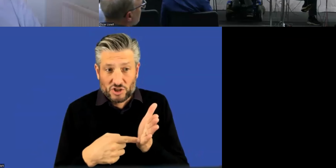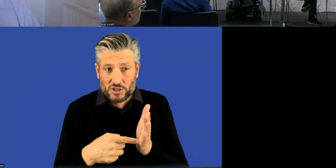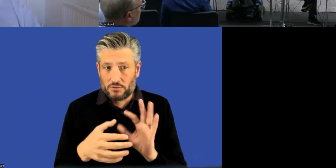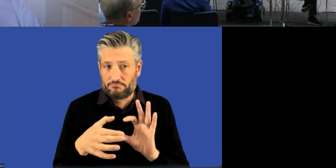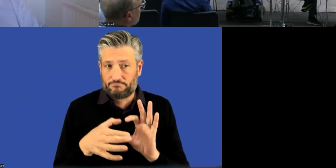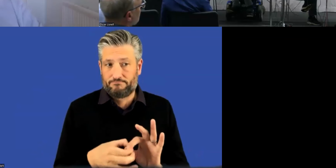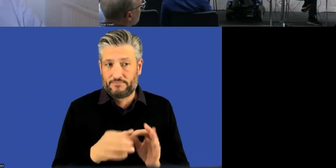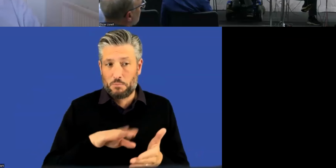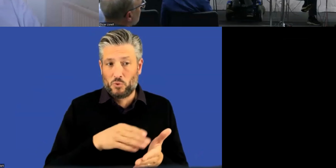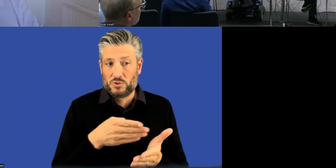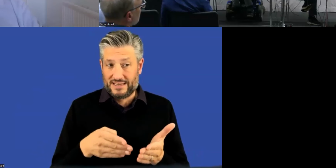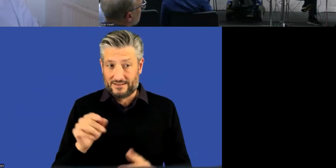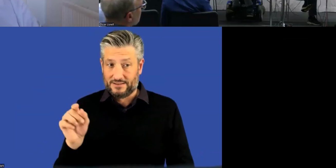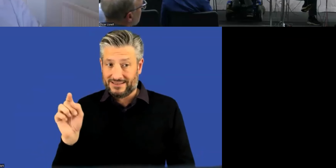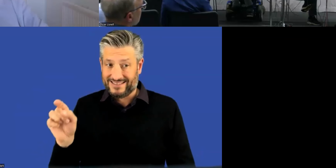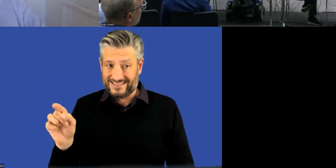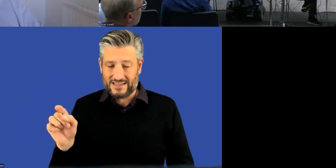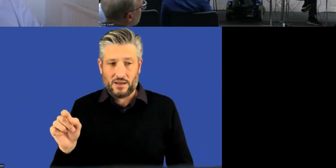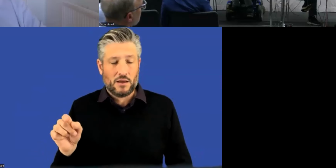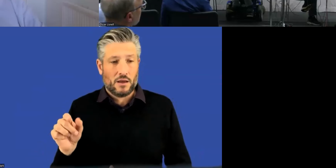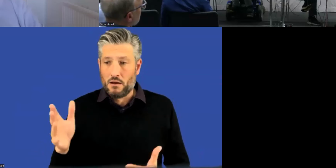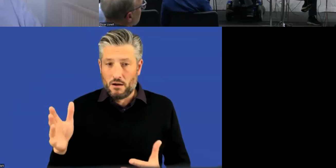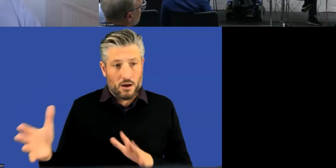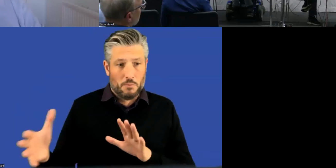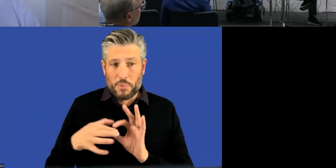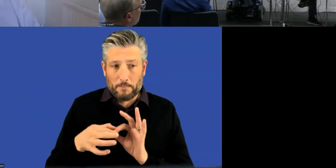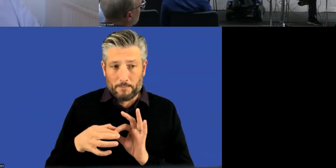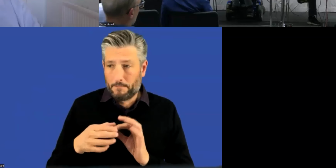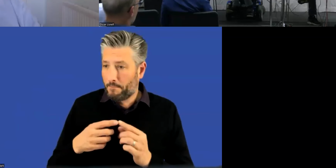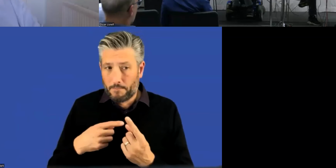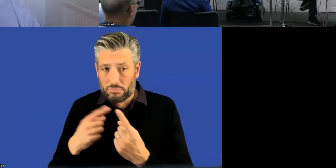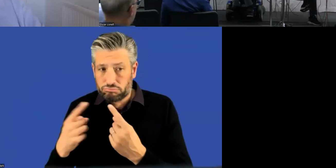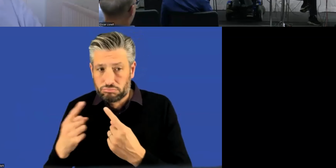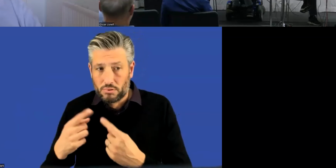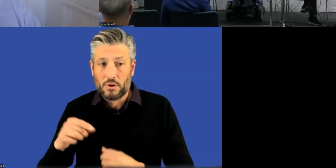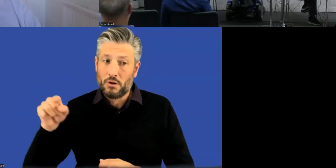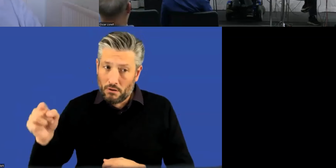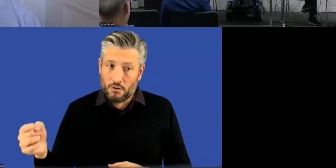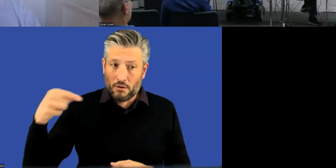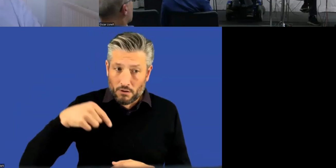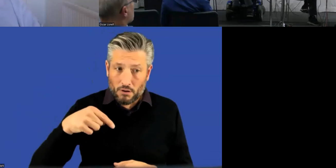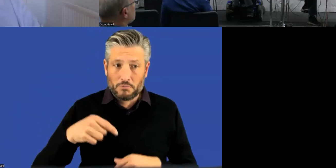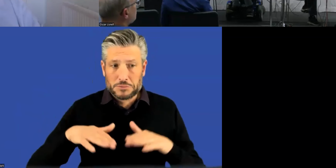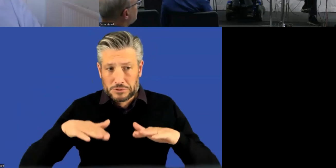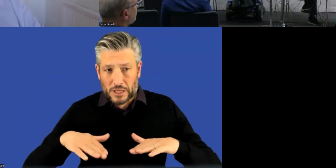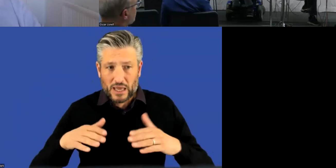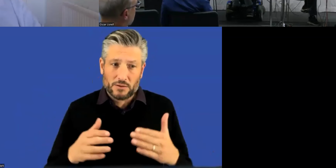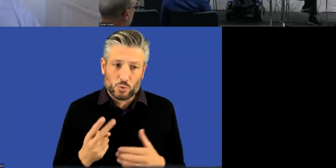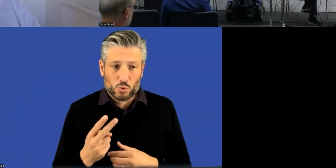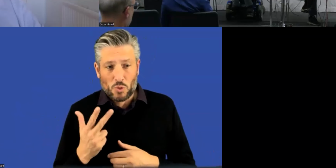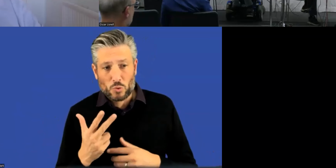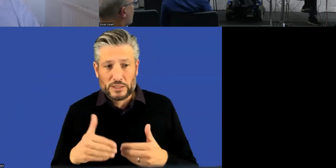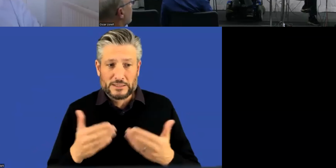was fortunate enough to be put in touch with him, and he came to spend a few days at my house and saw how limited